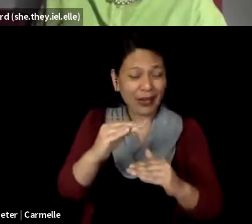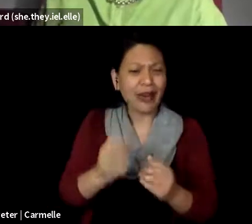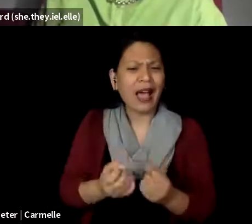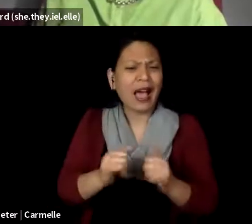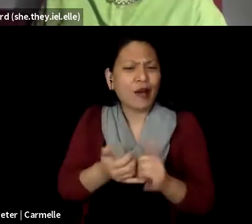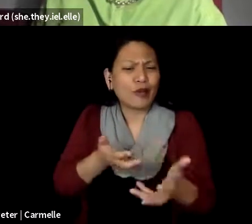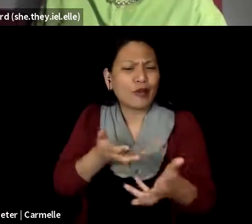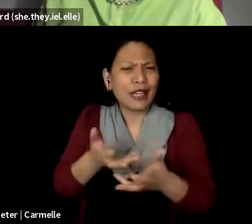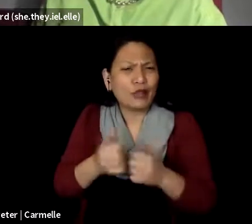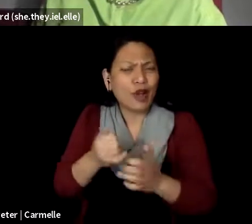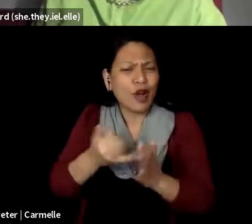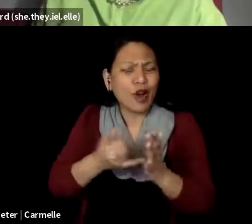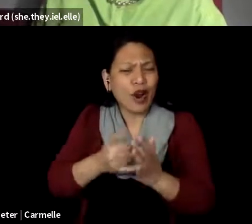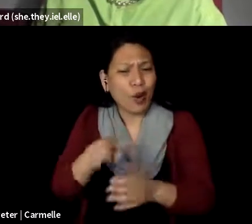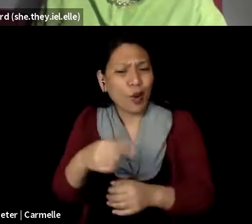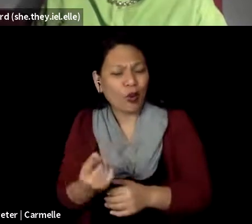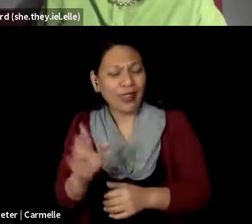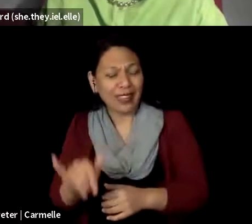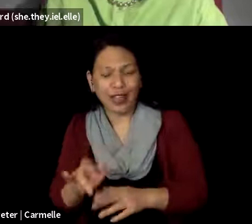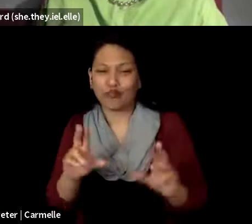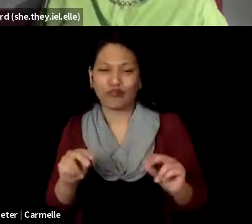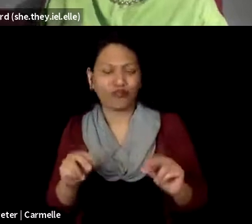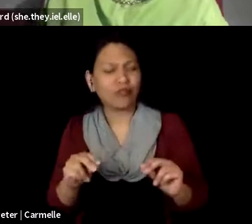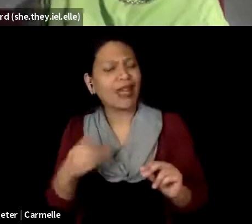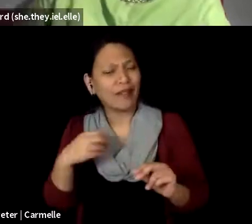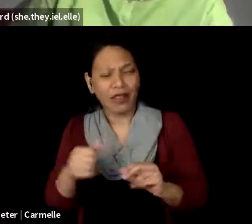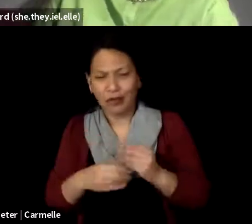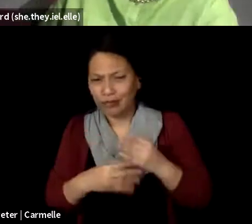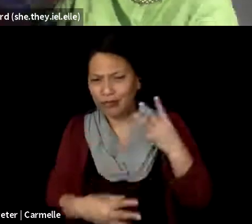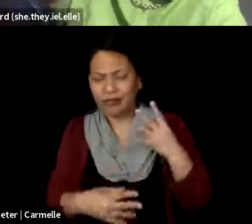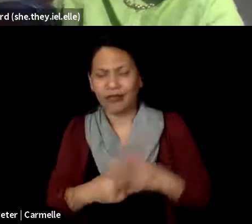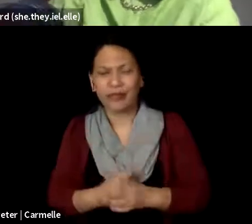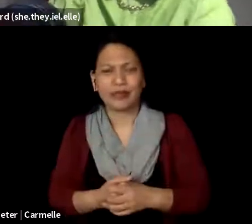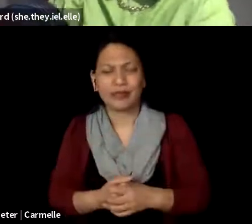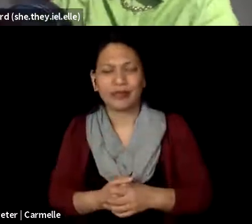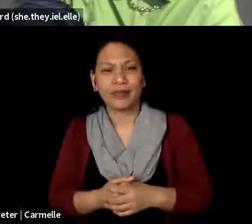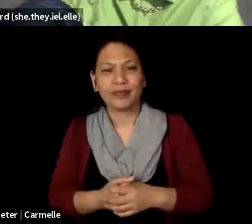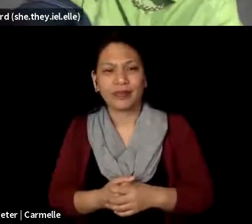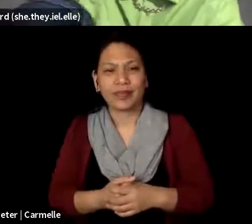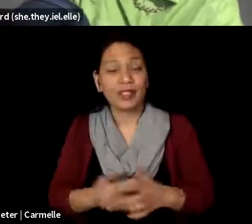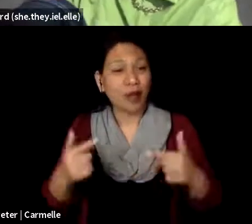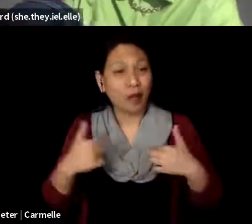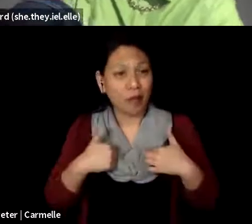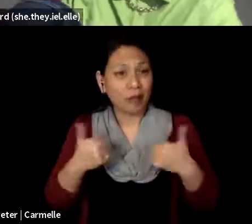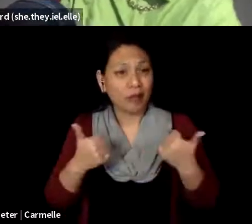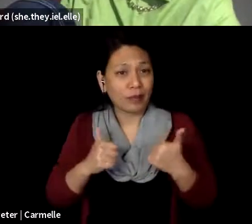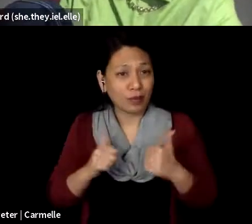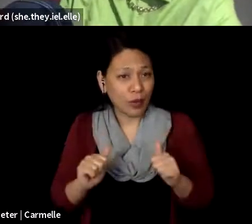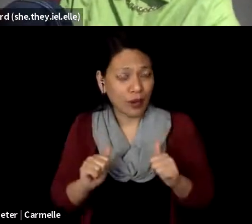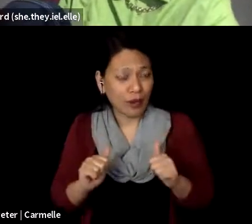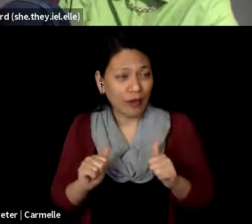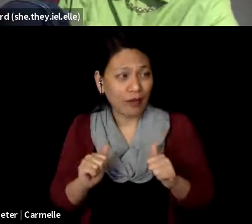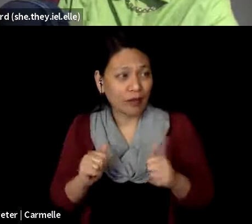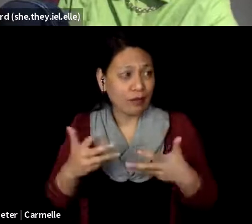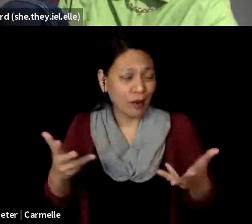But I think for me, like the best way I can possibly, what I've learned or what I'm trying now is just